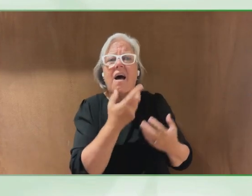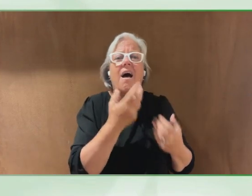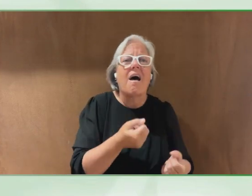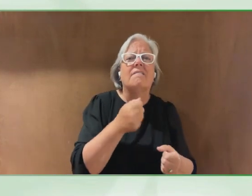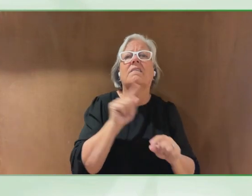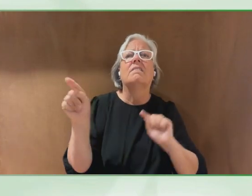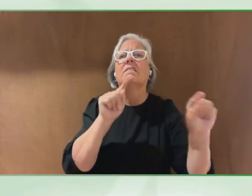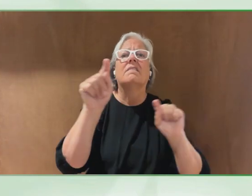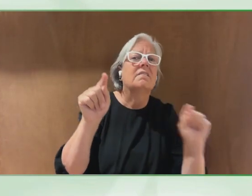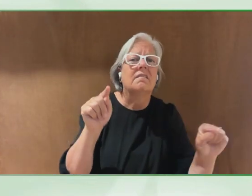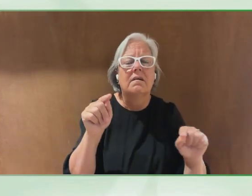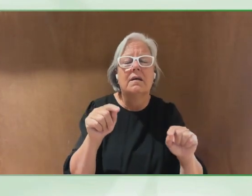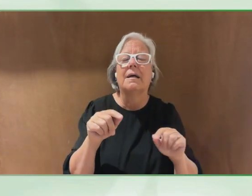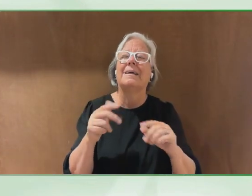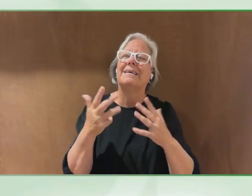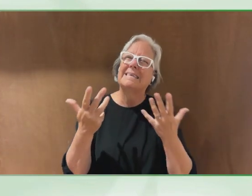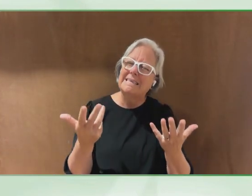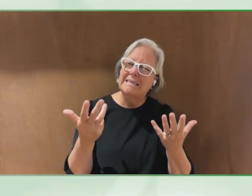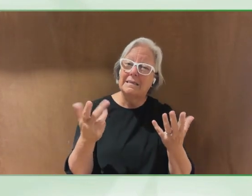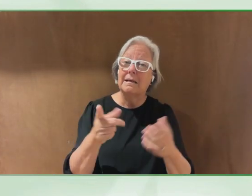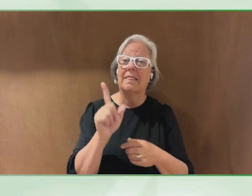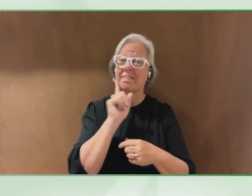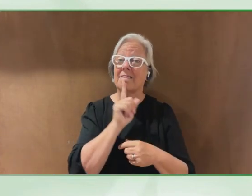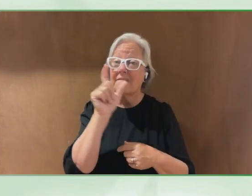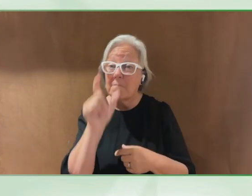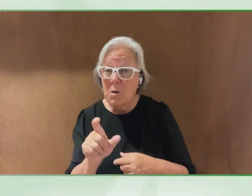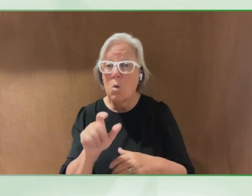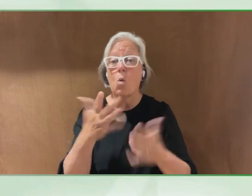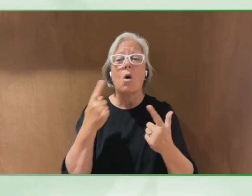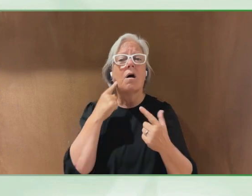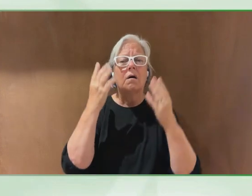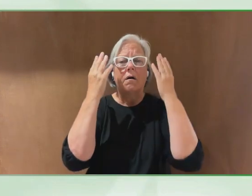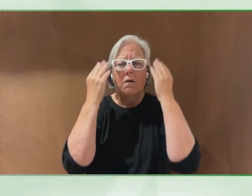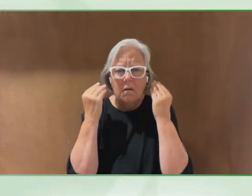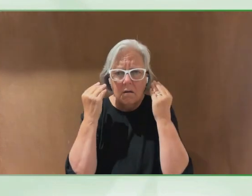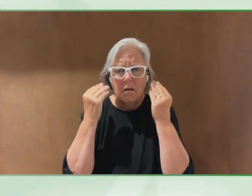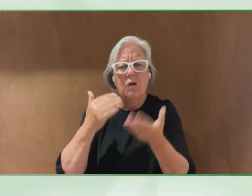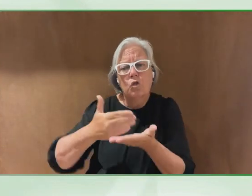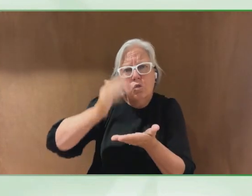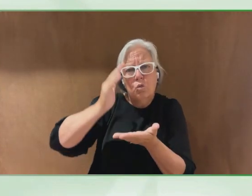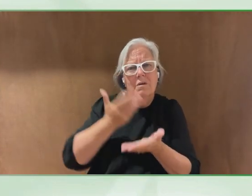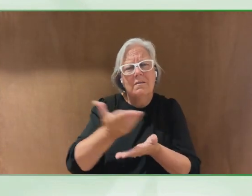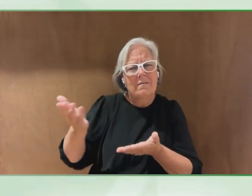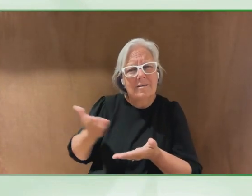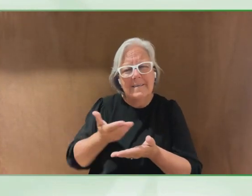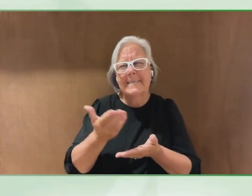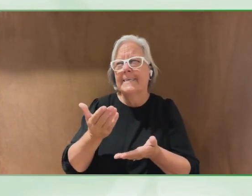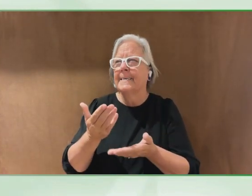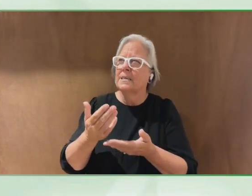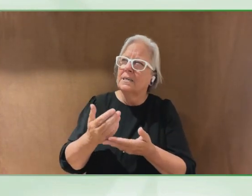way that can happen. As a deaf person or a hard of hearing student, there's only a